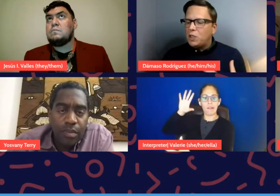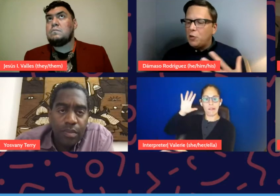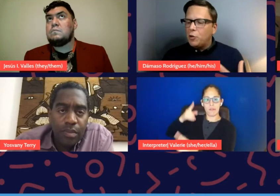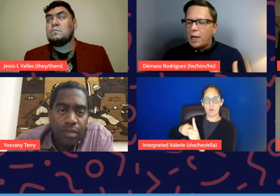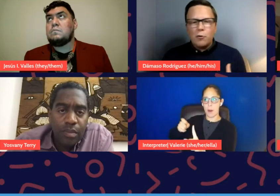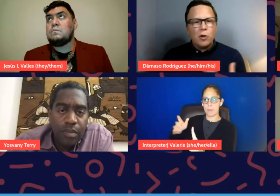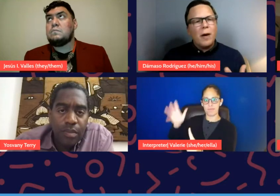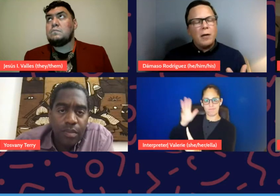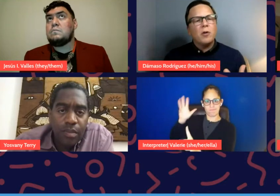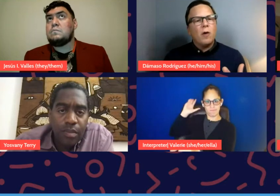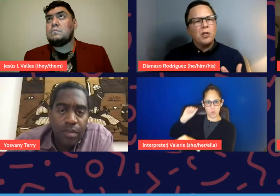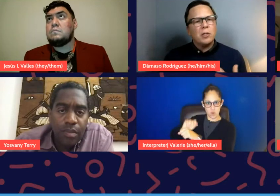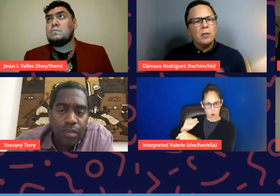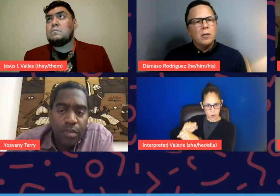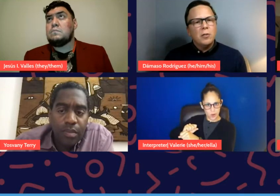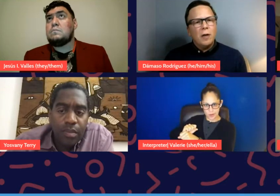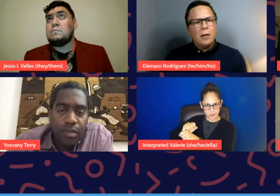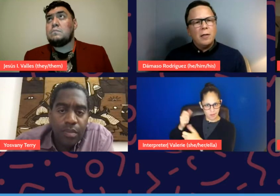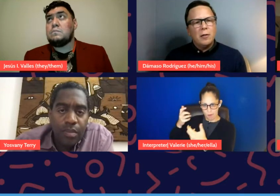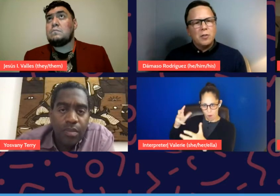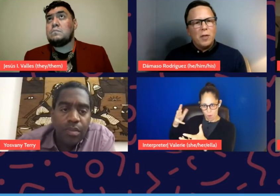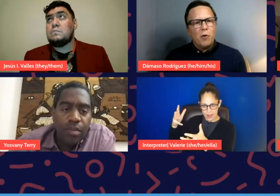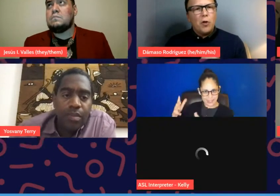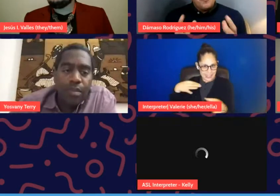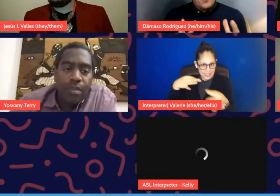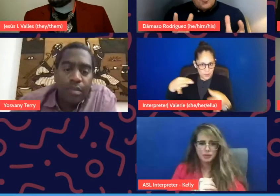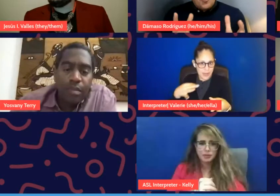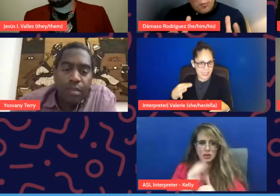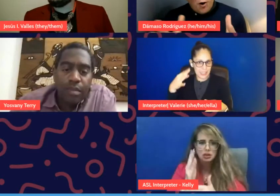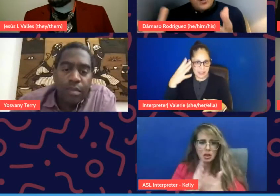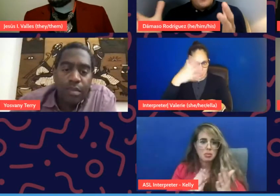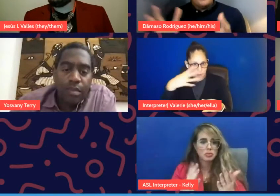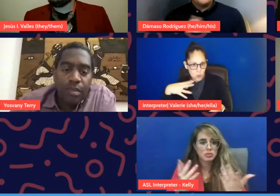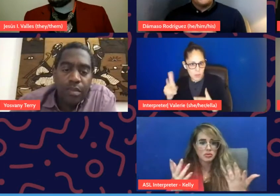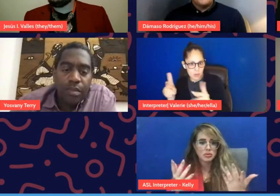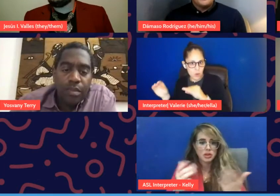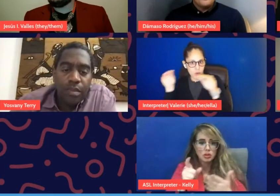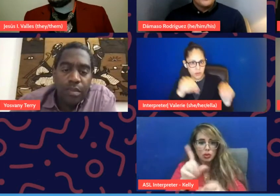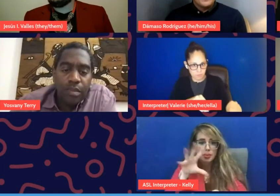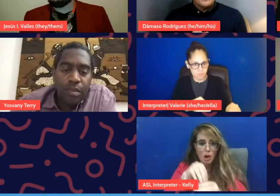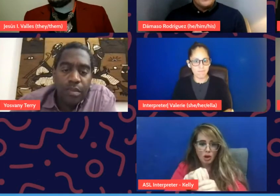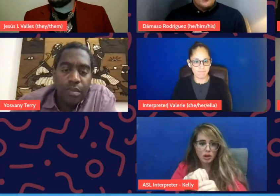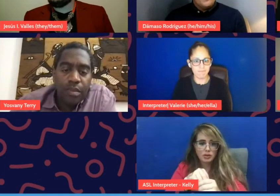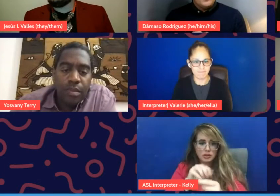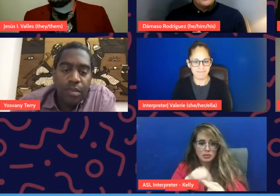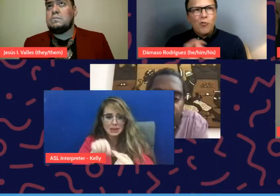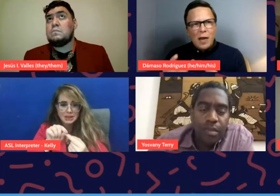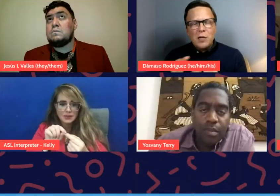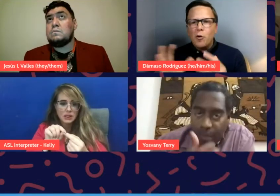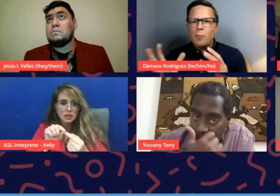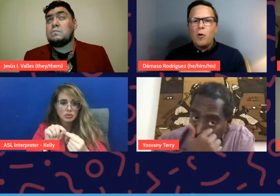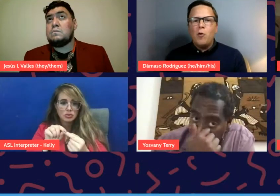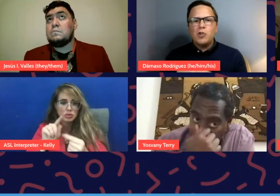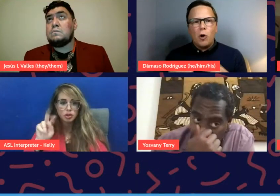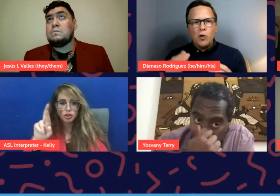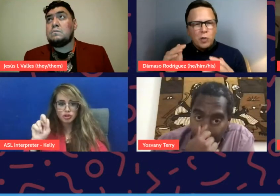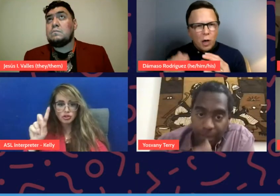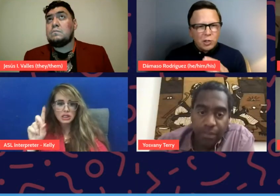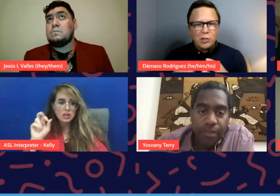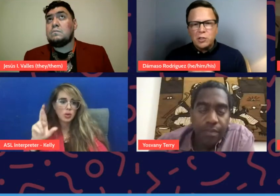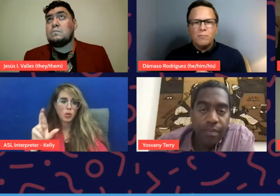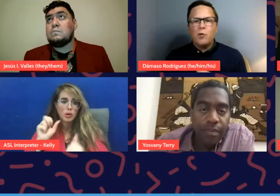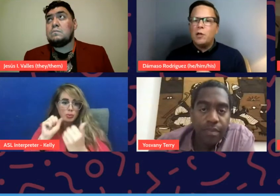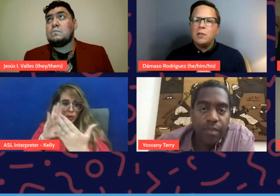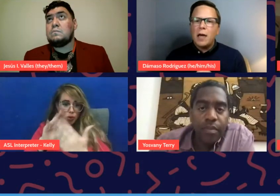work you've seen or encountered about immigration? Do you, you know, on some level, are you part of a certain, you know, trend or approach? Are